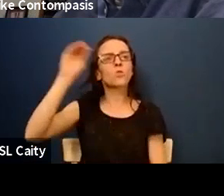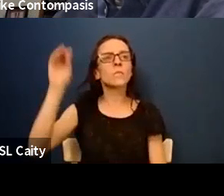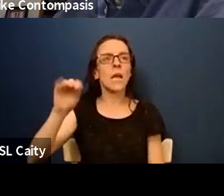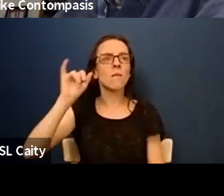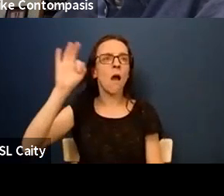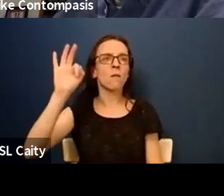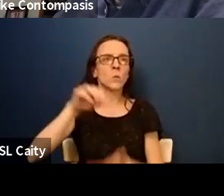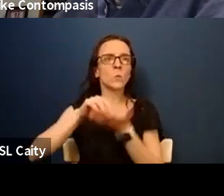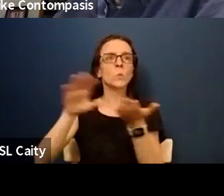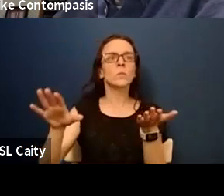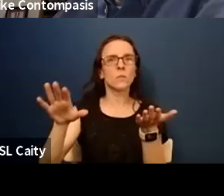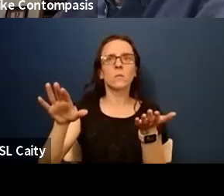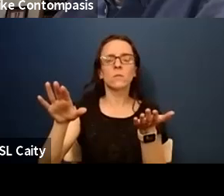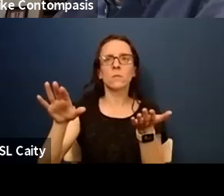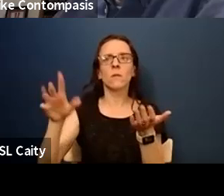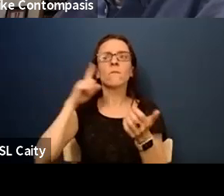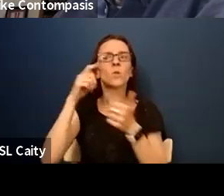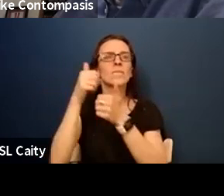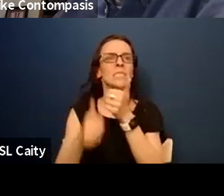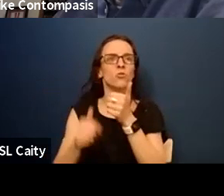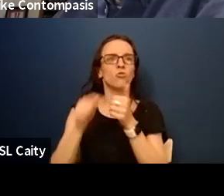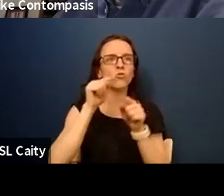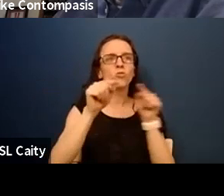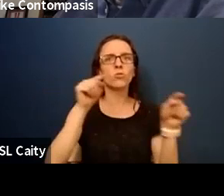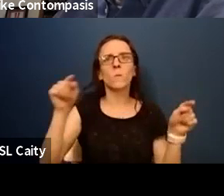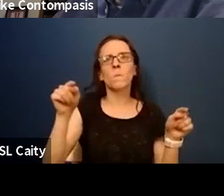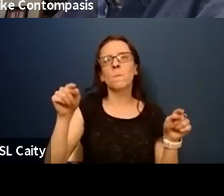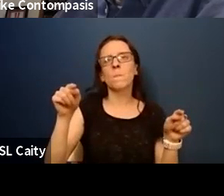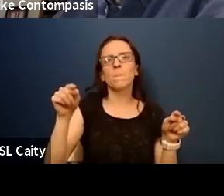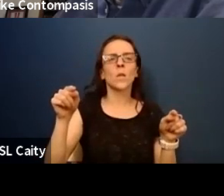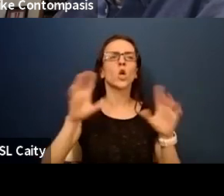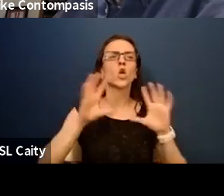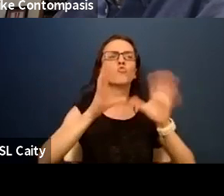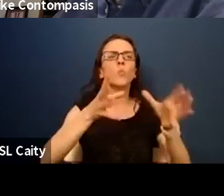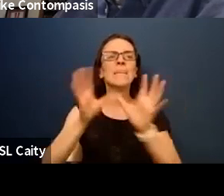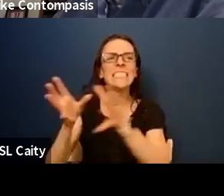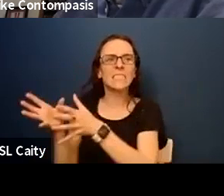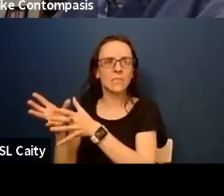students at each of the, let's say, groupings of